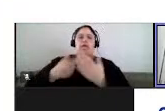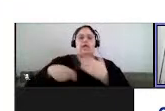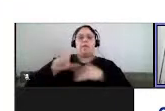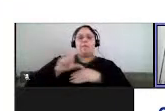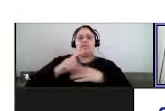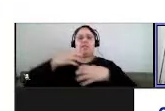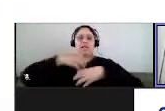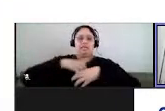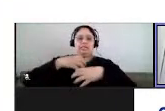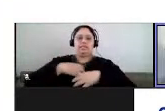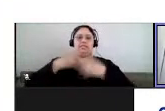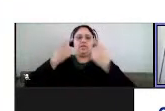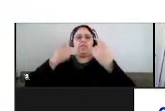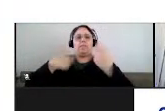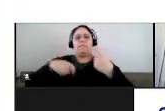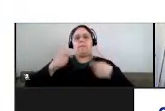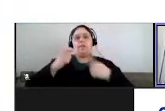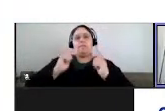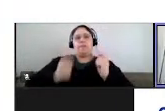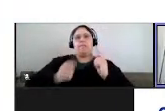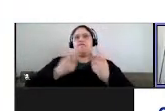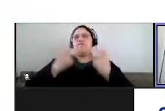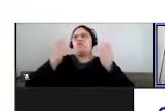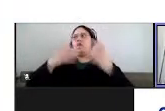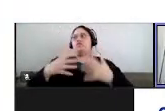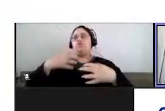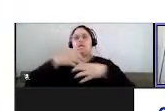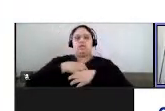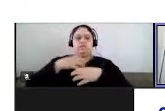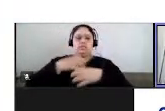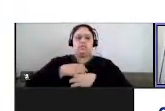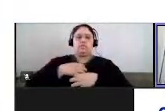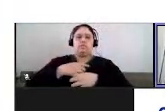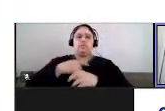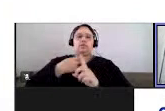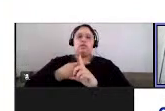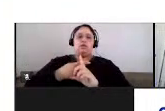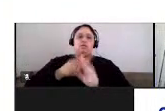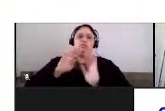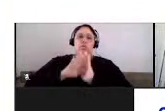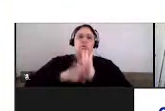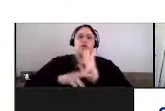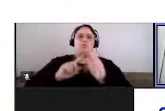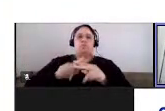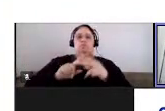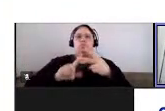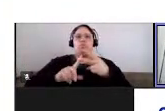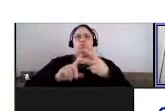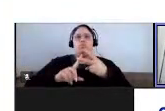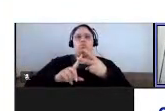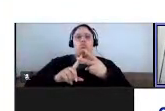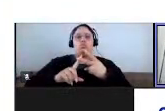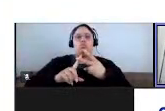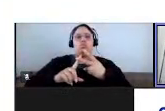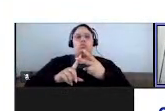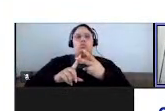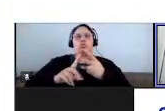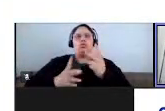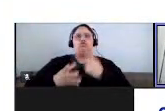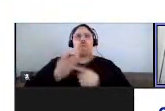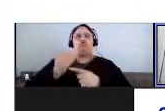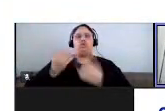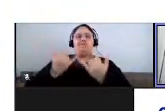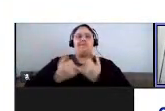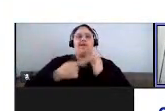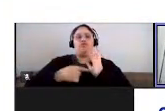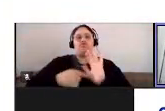for financial assets. Moving on to Program 2, also achieved, as indicated